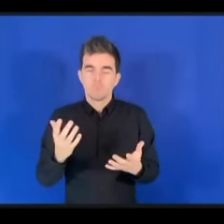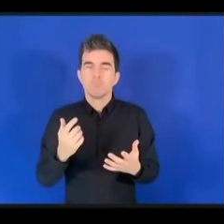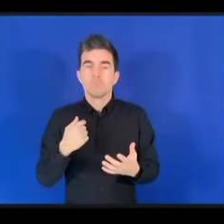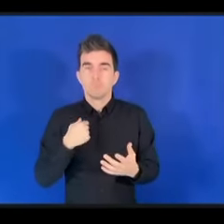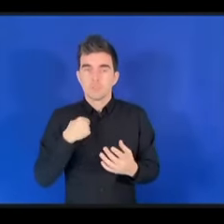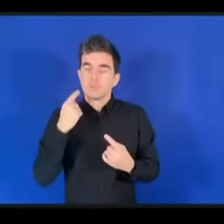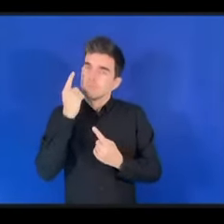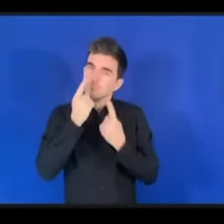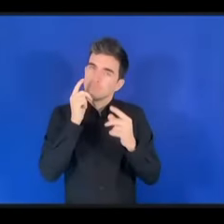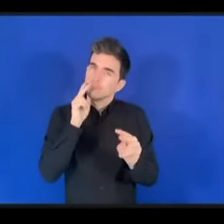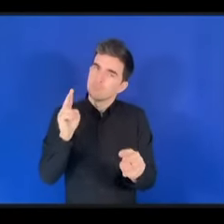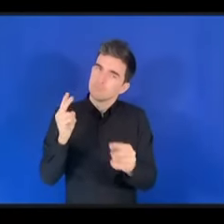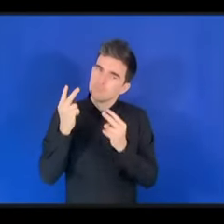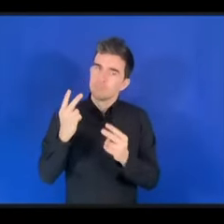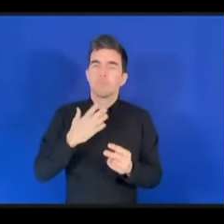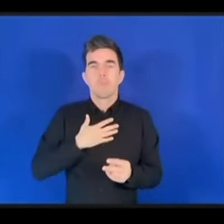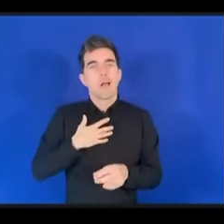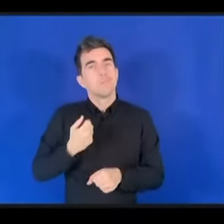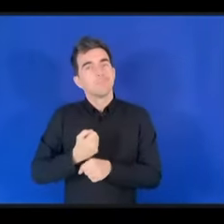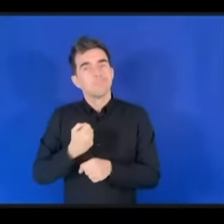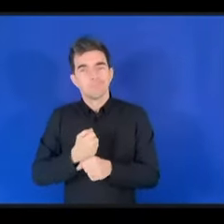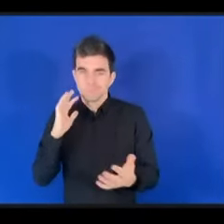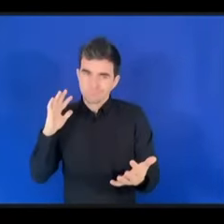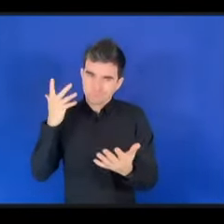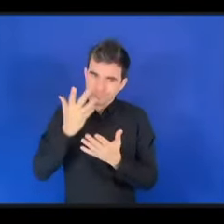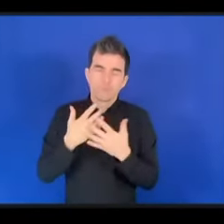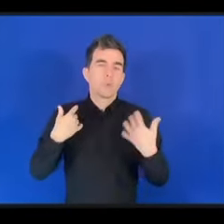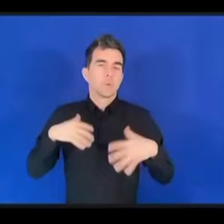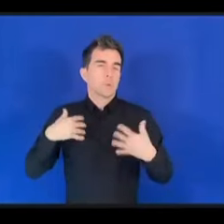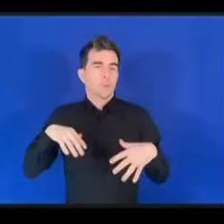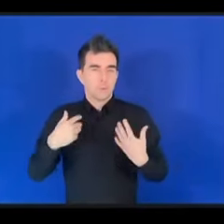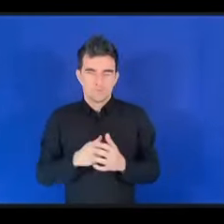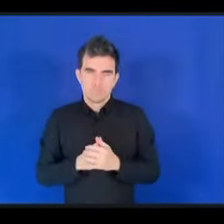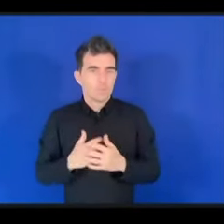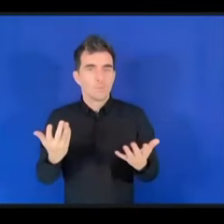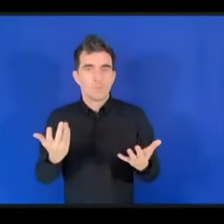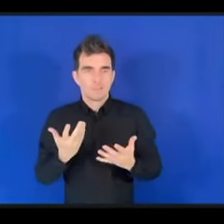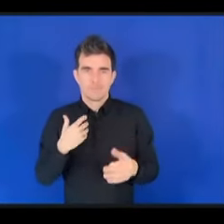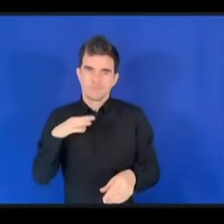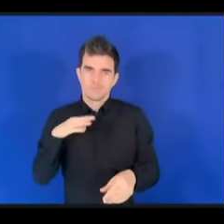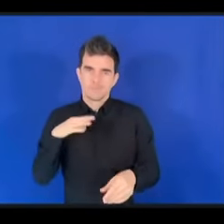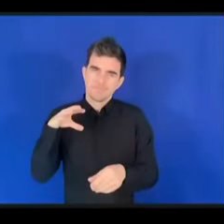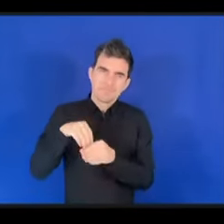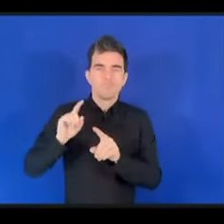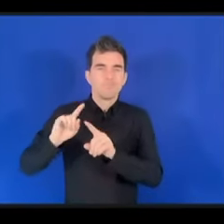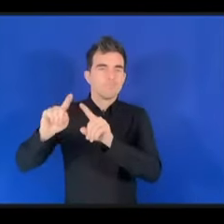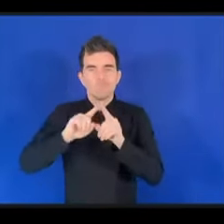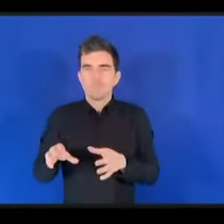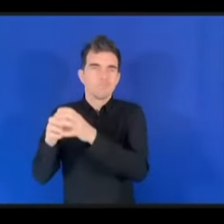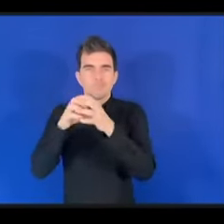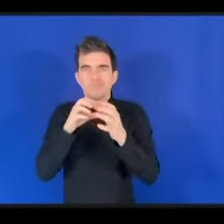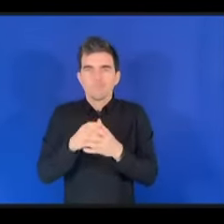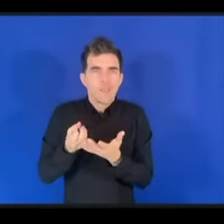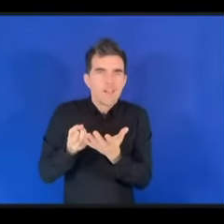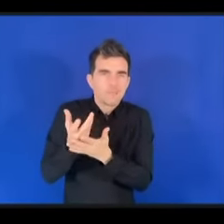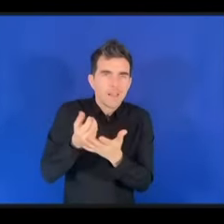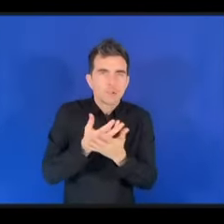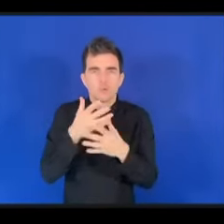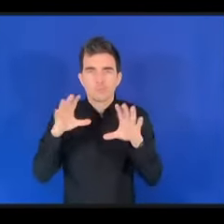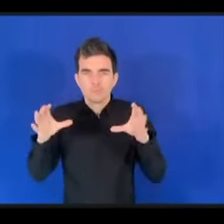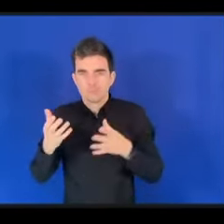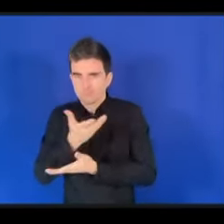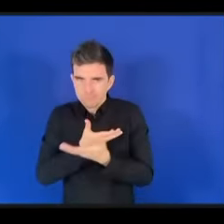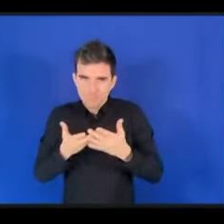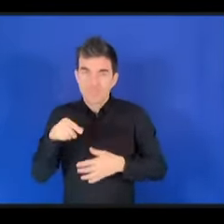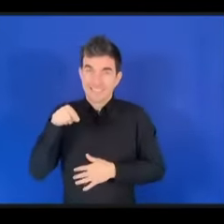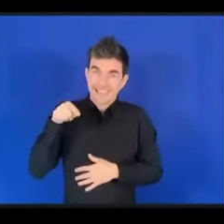as a member of the multi-stakeholder advisory group. This is a space that can be fixed, that can be improved, but